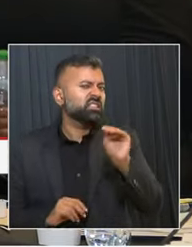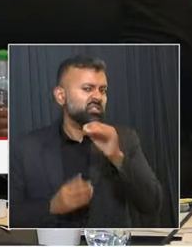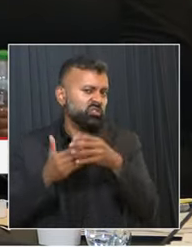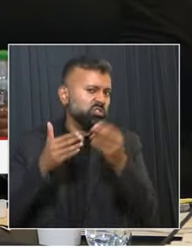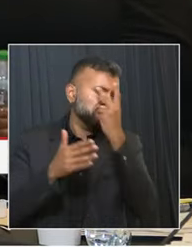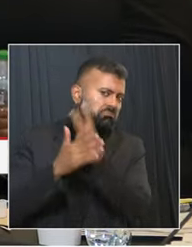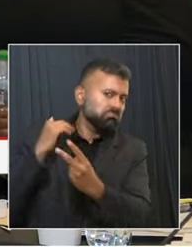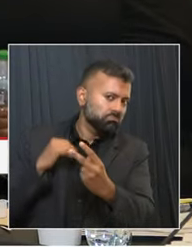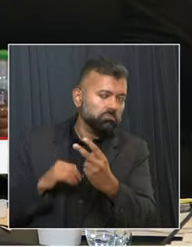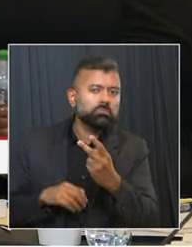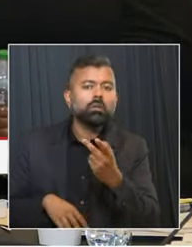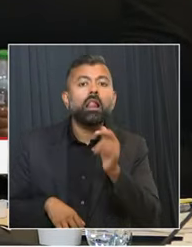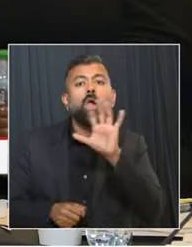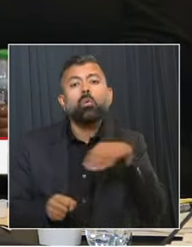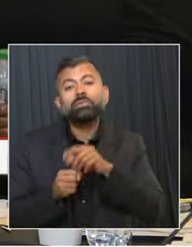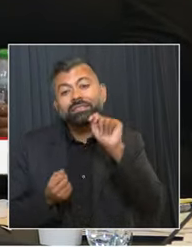tax,